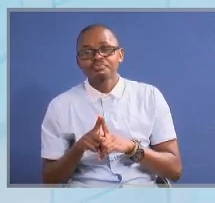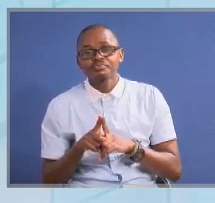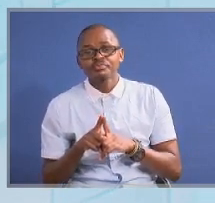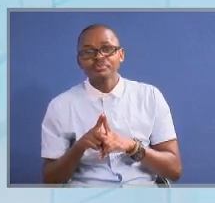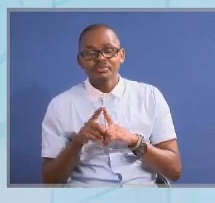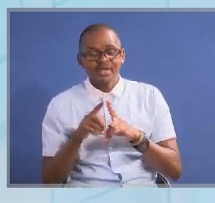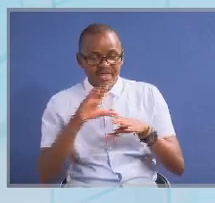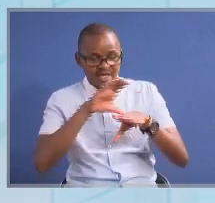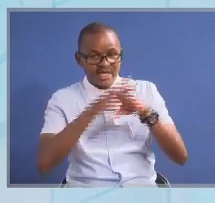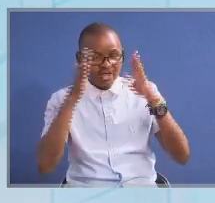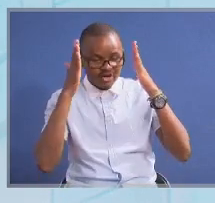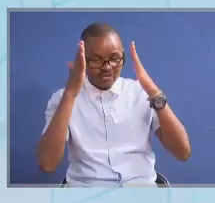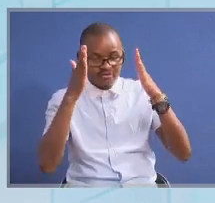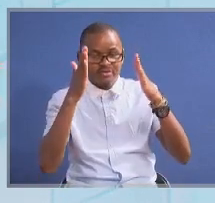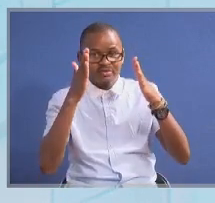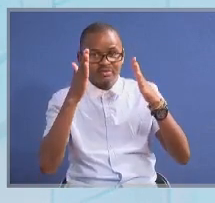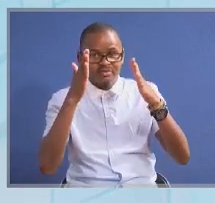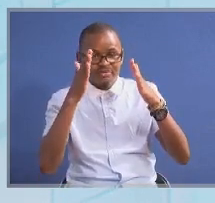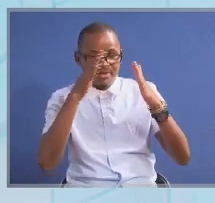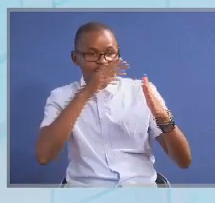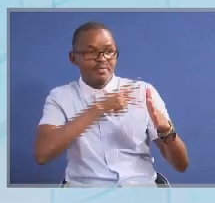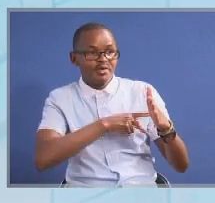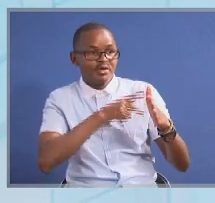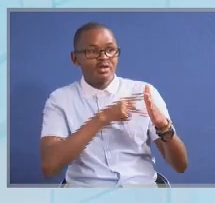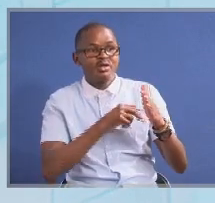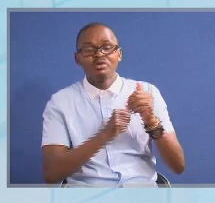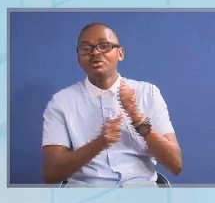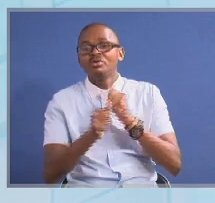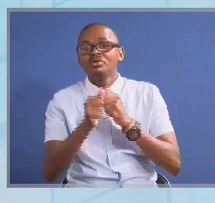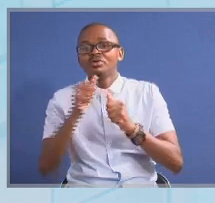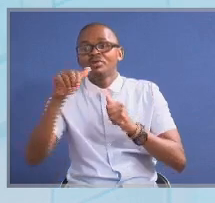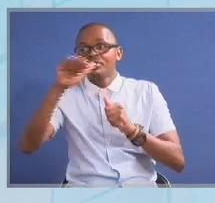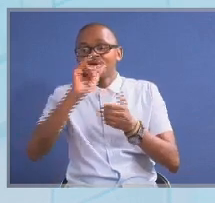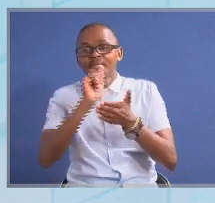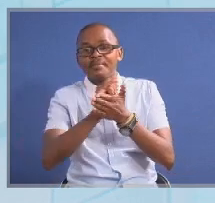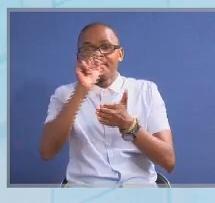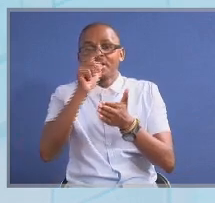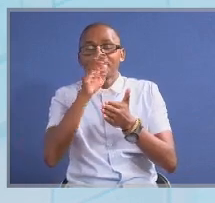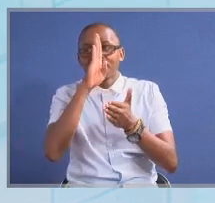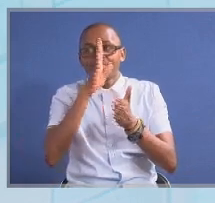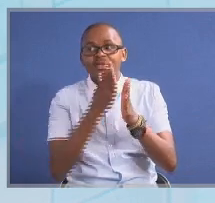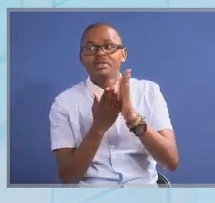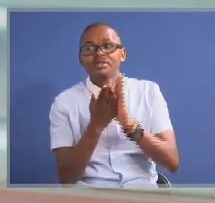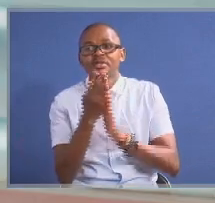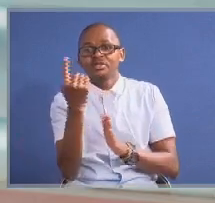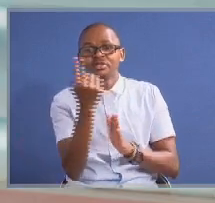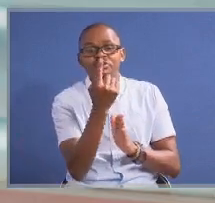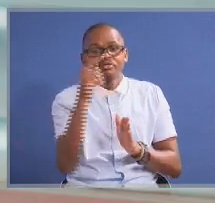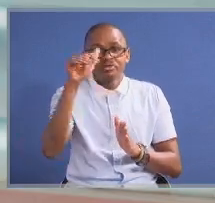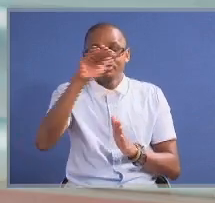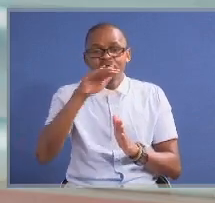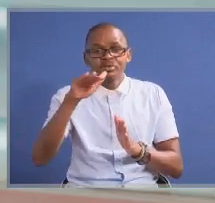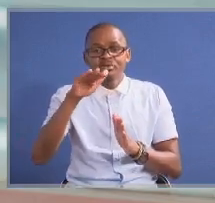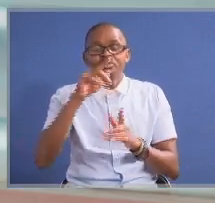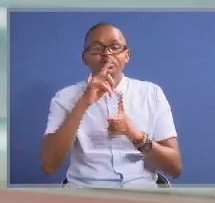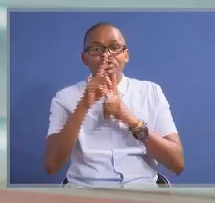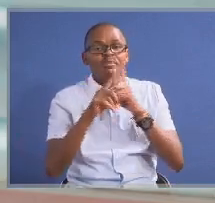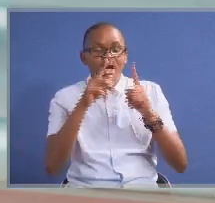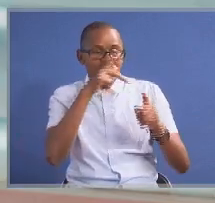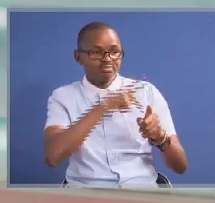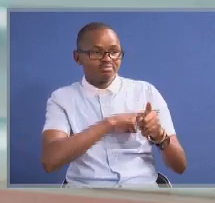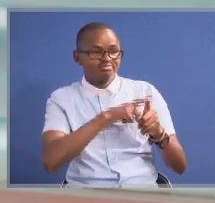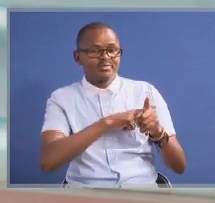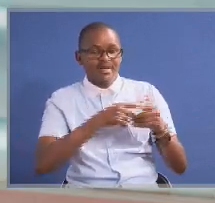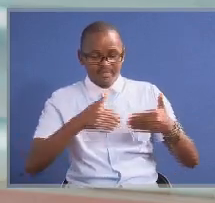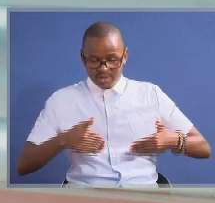get focused, the priorities in which areas are to be developed in each of these regions. When you talk about priorities,